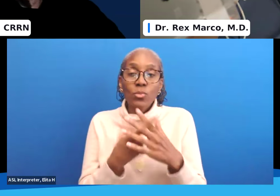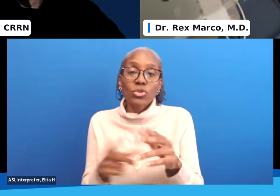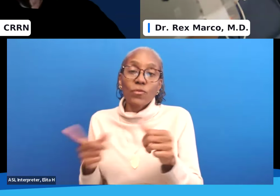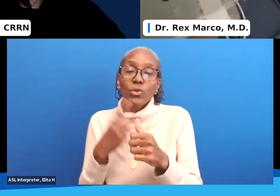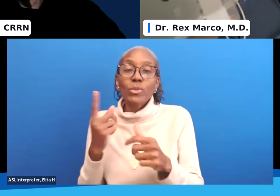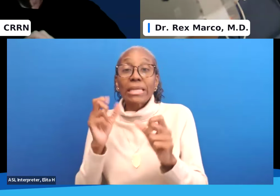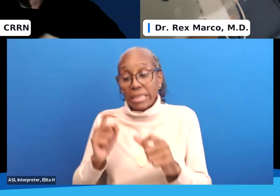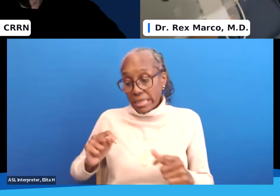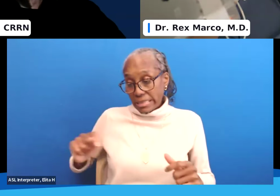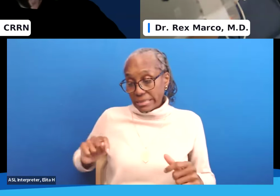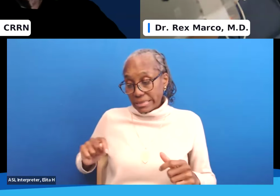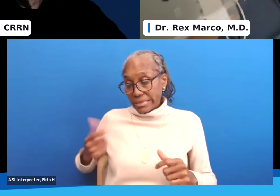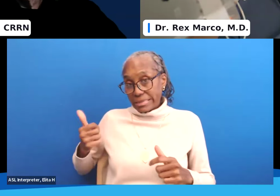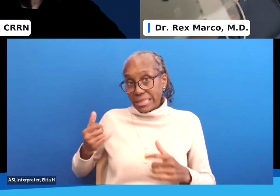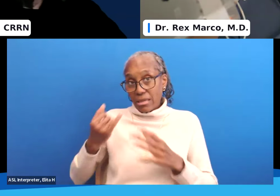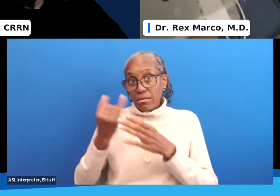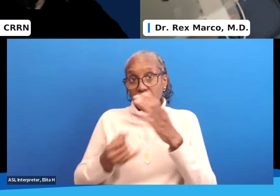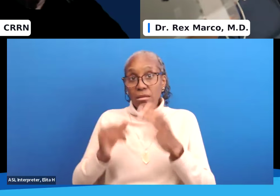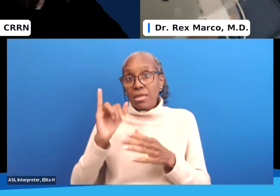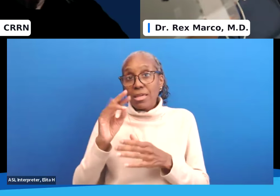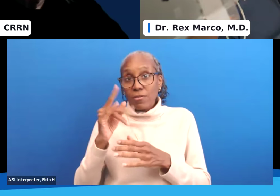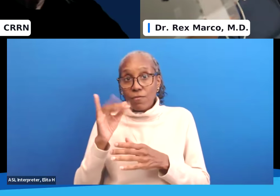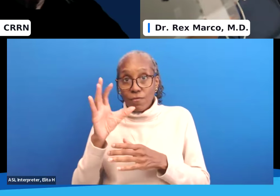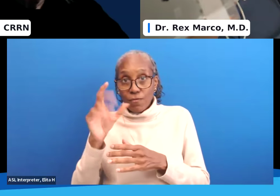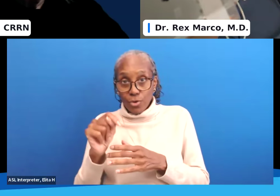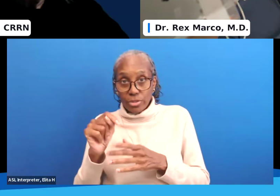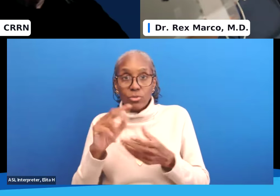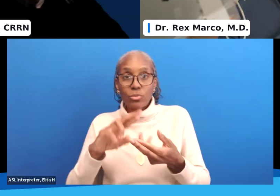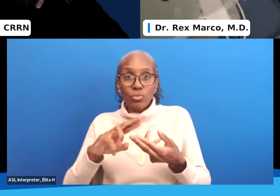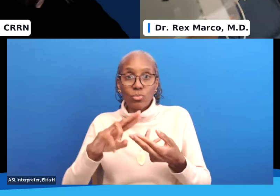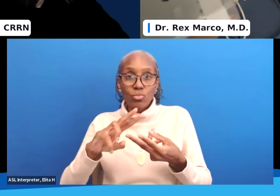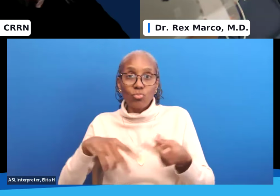first one. Can a T10 cord infarct be reversed?